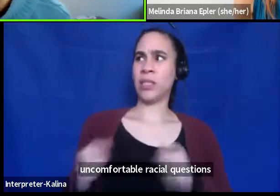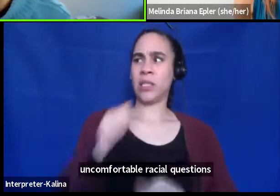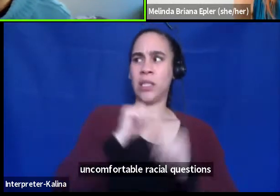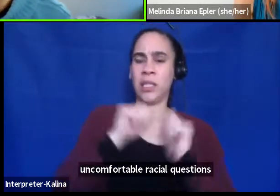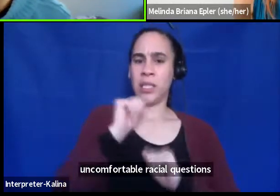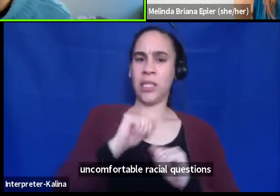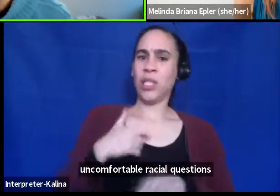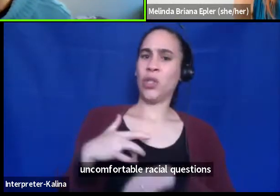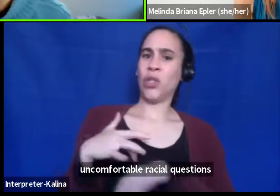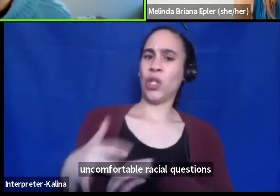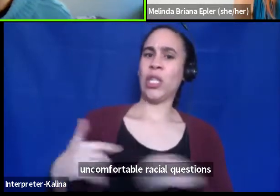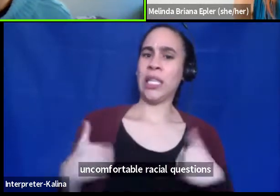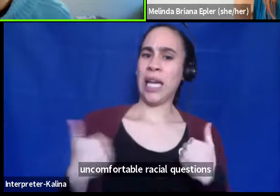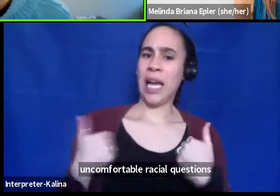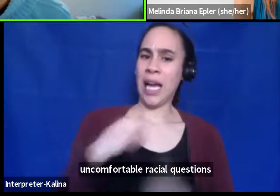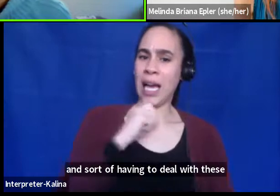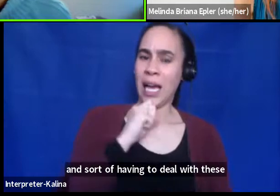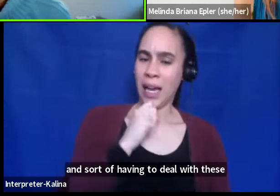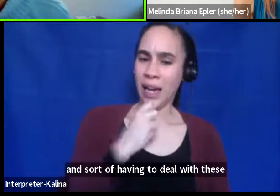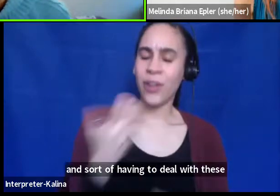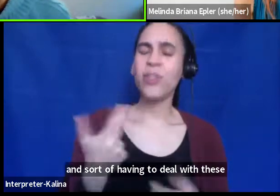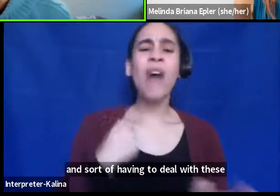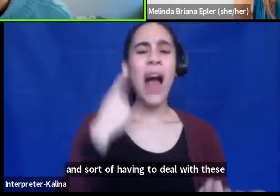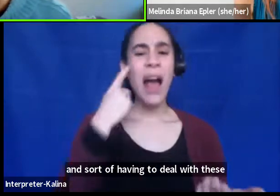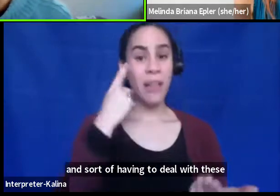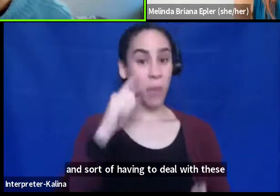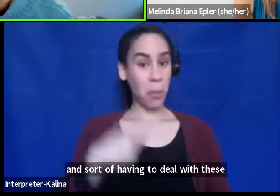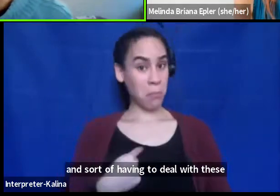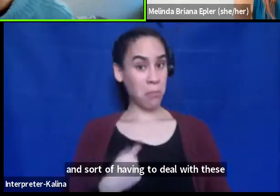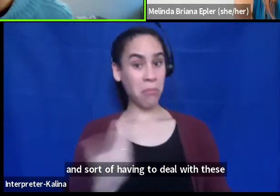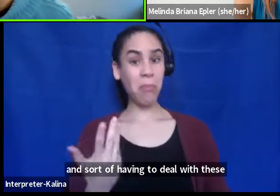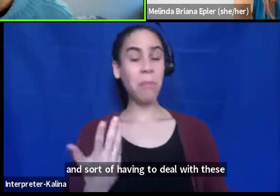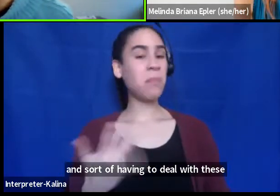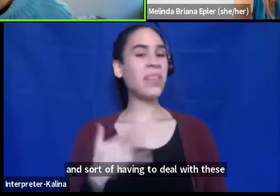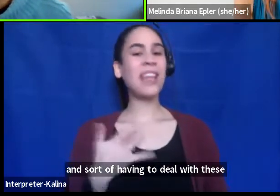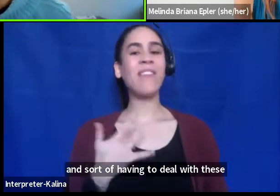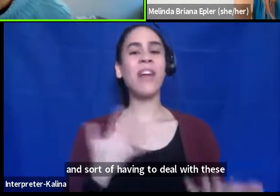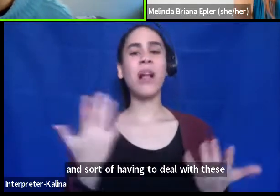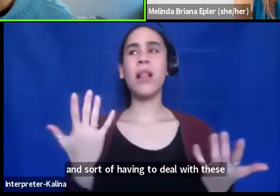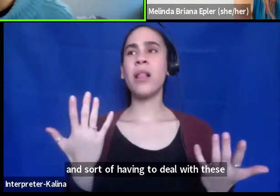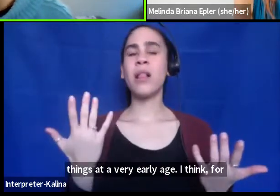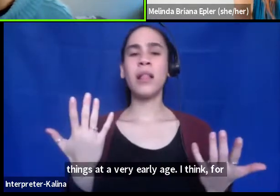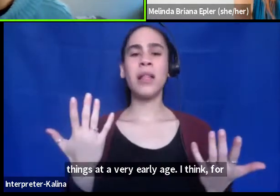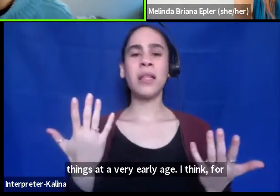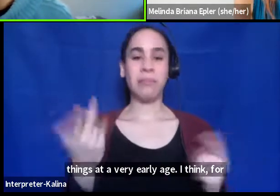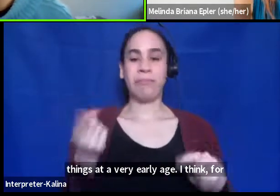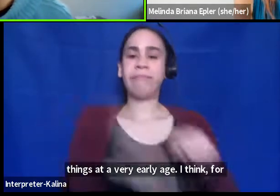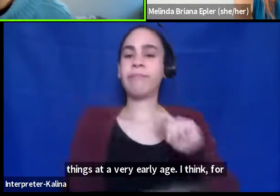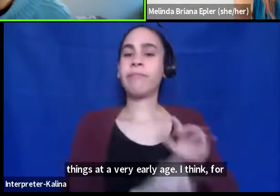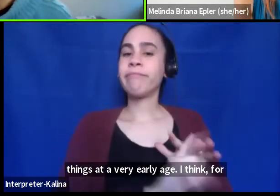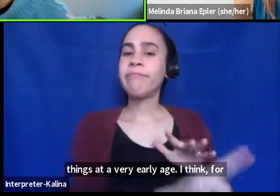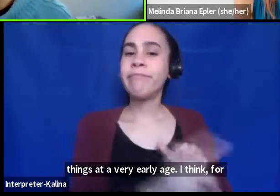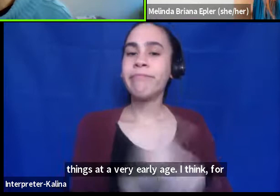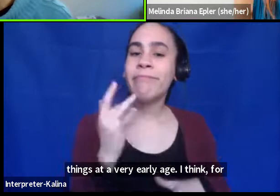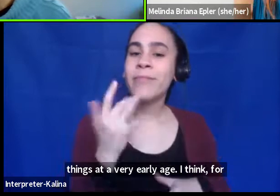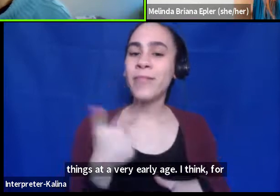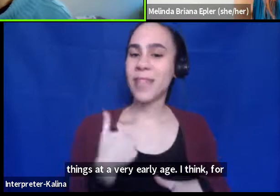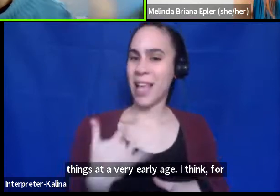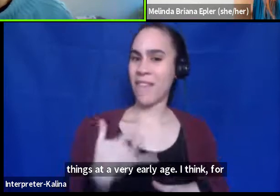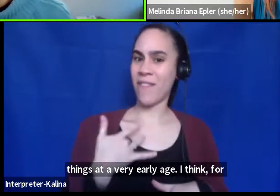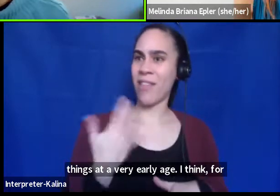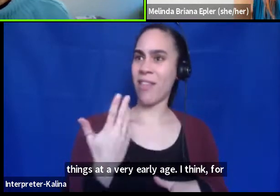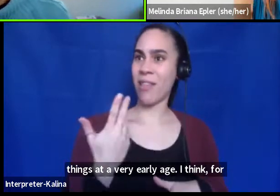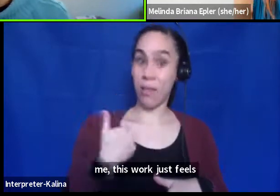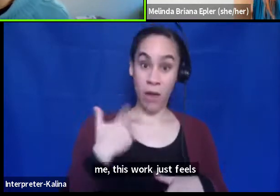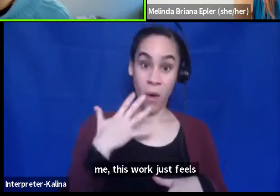And so I think that for me, this work just feels so inescapable, because what I've realized as I've gotten older is that